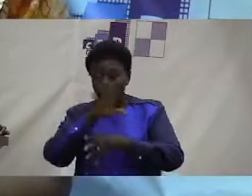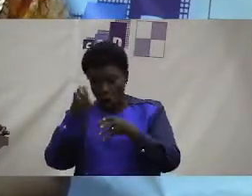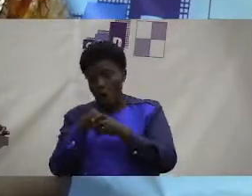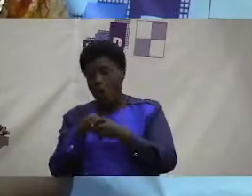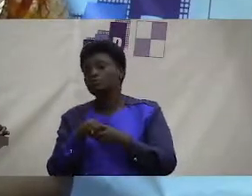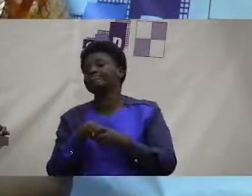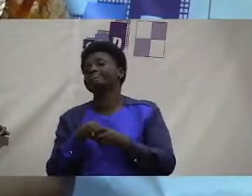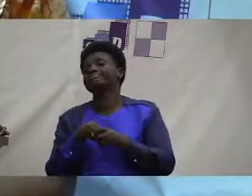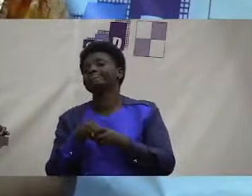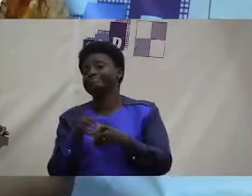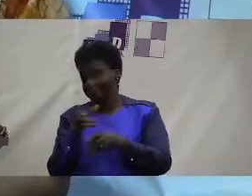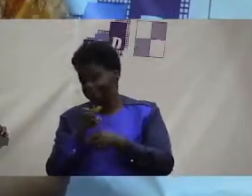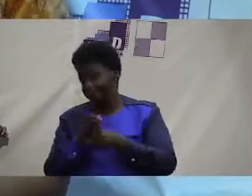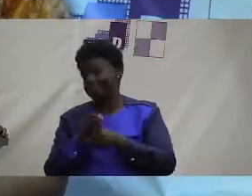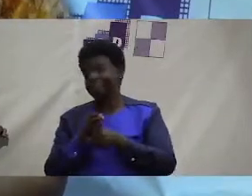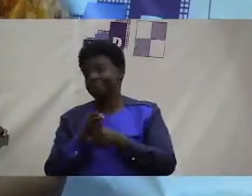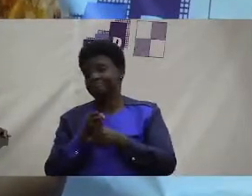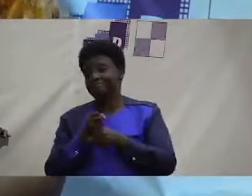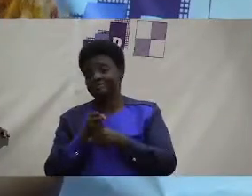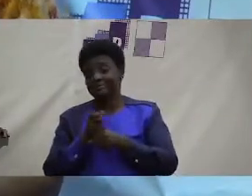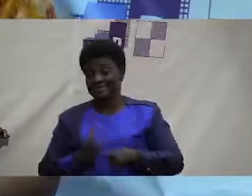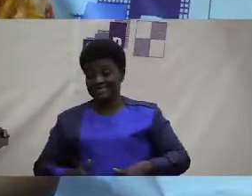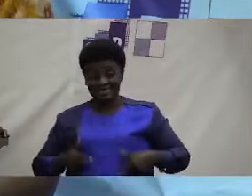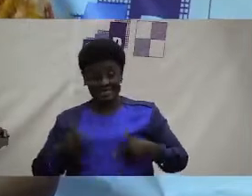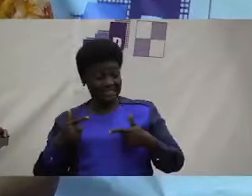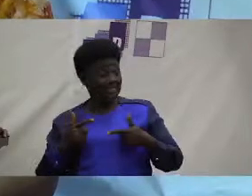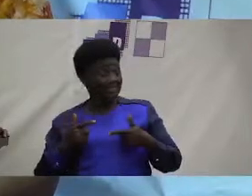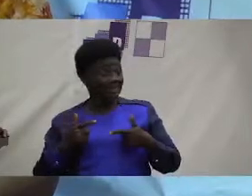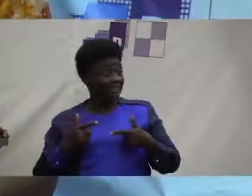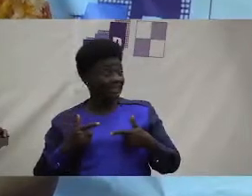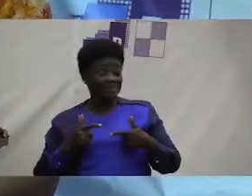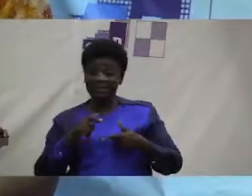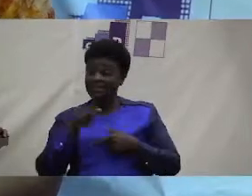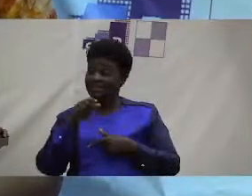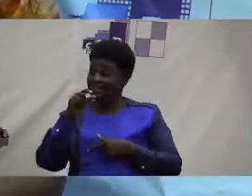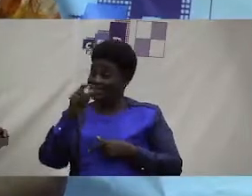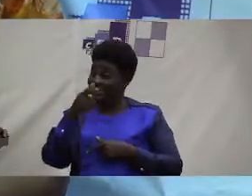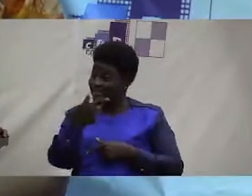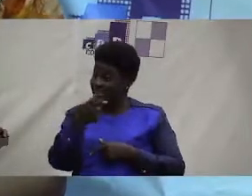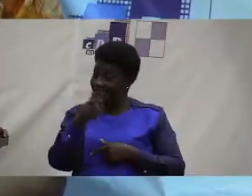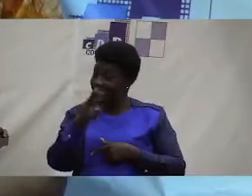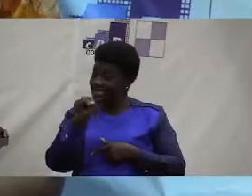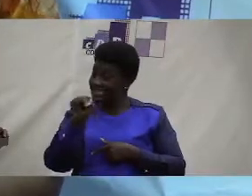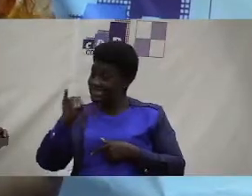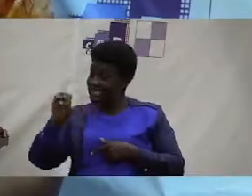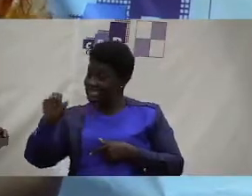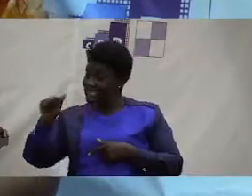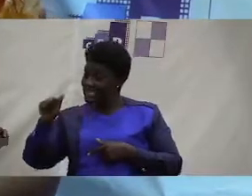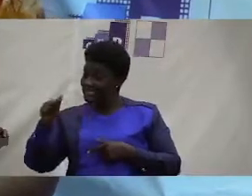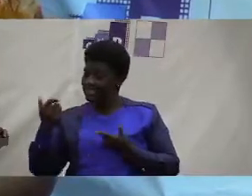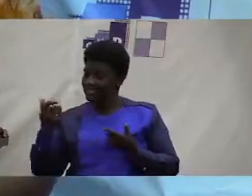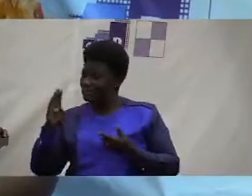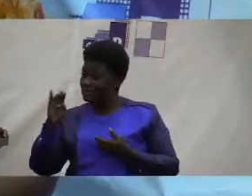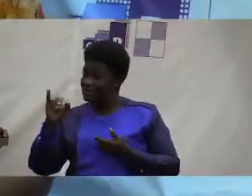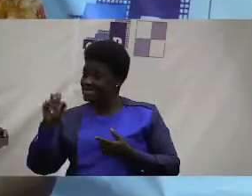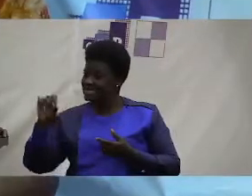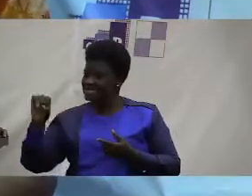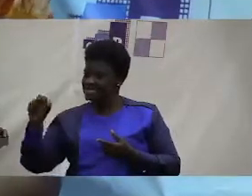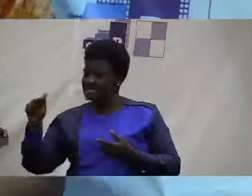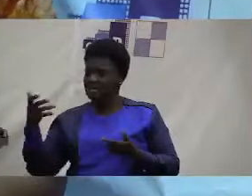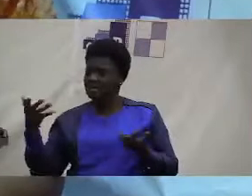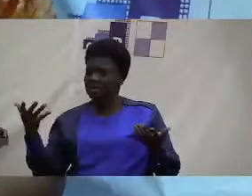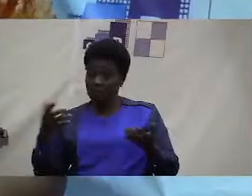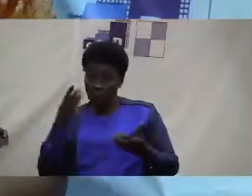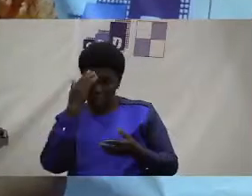now receiving this, the like of Cape Verde, Bissau, Mali, they are just non-existent on the